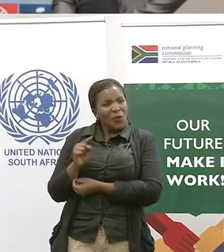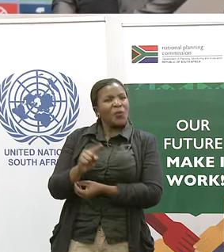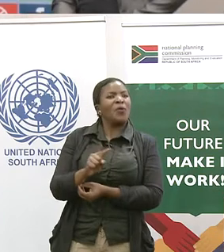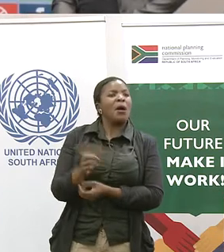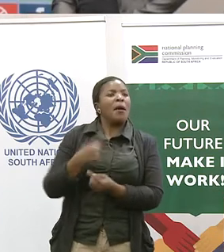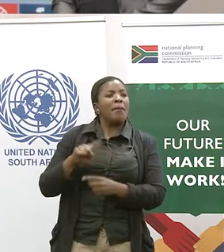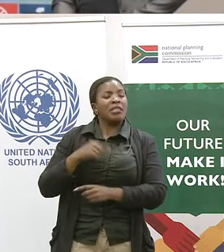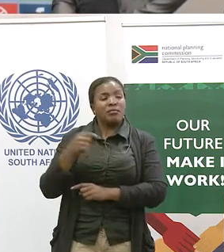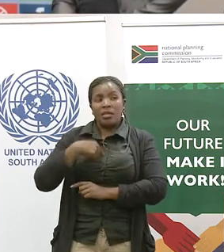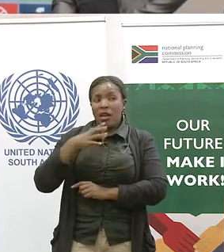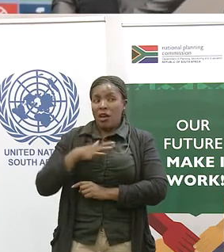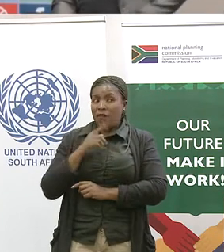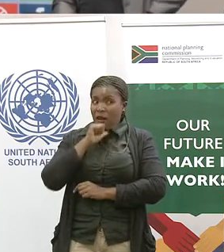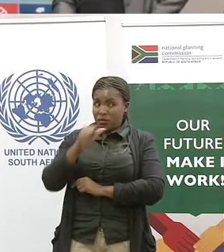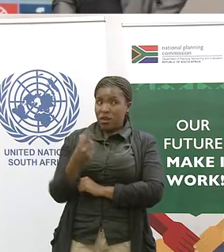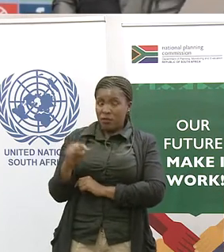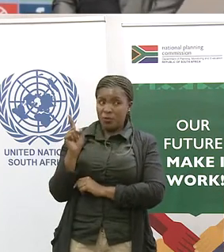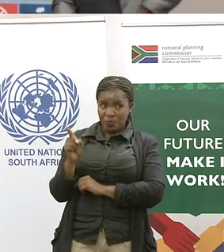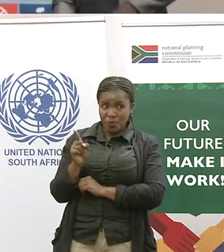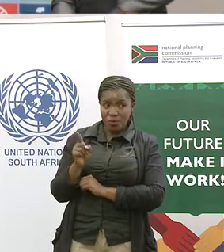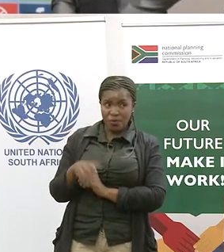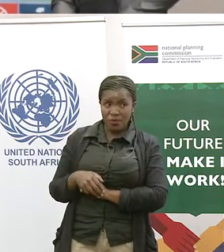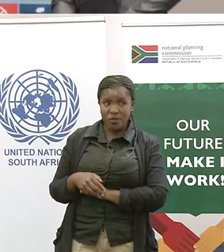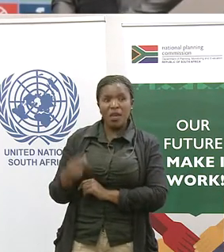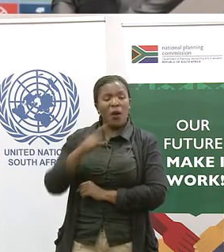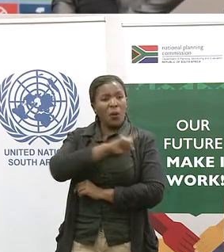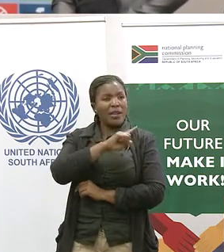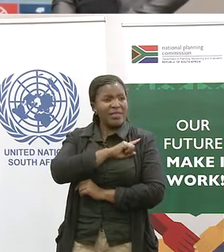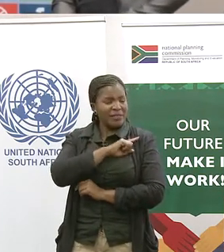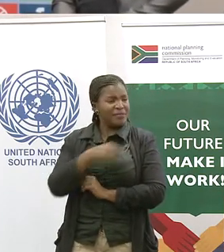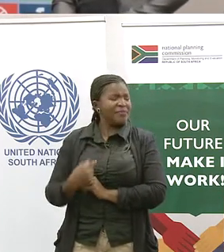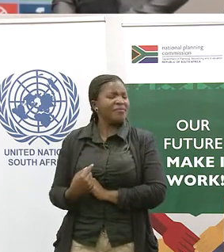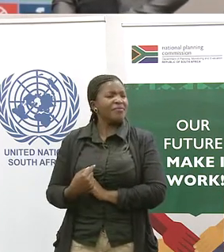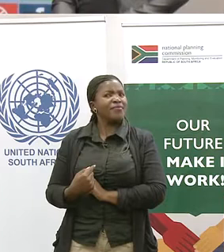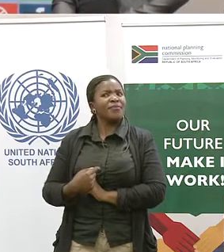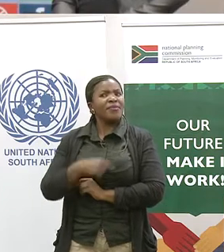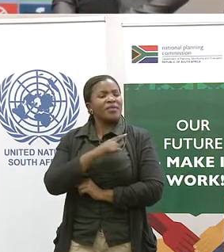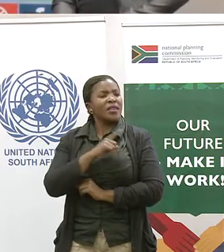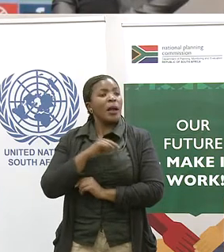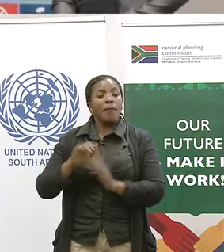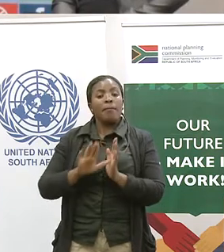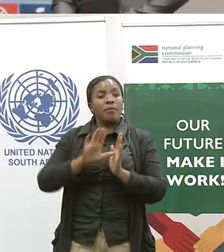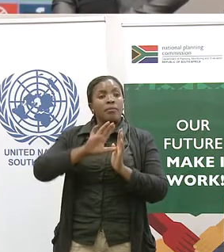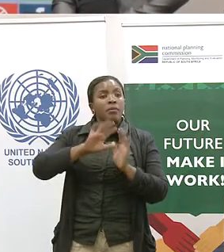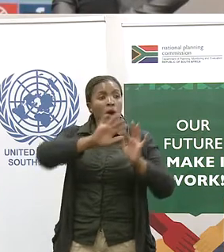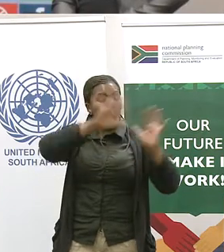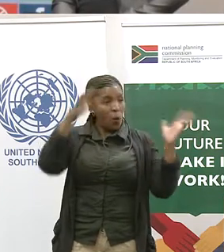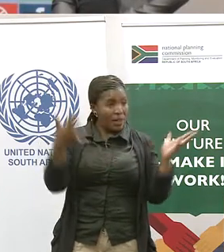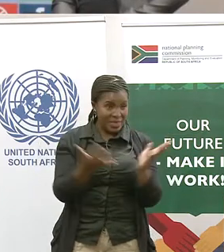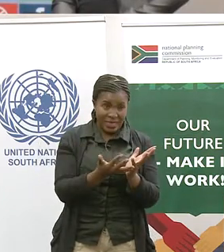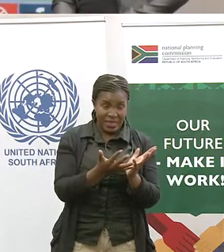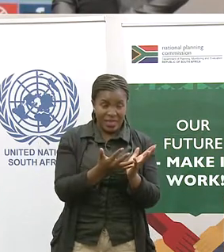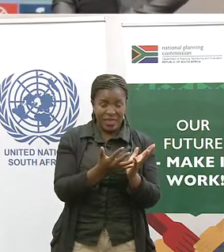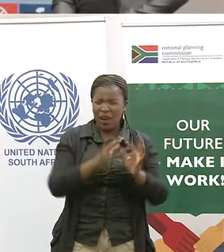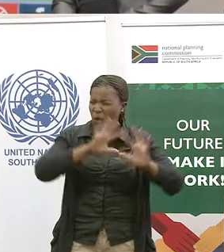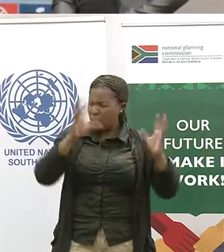potential answer. I think it's because disability globally has been